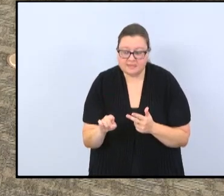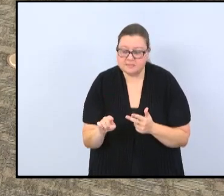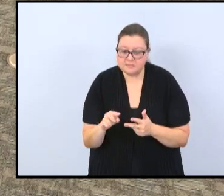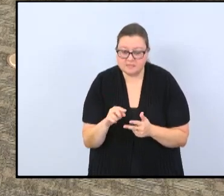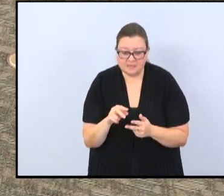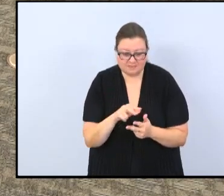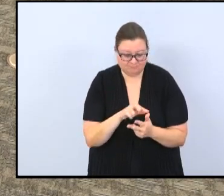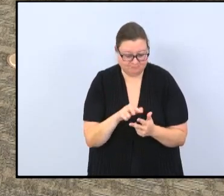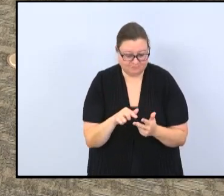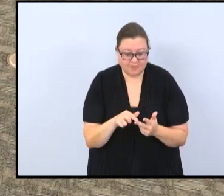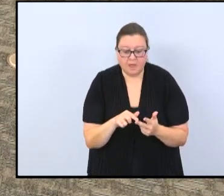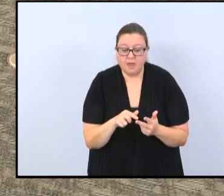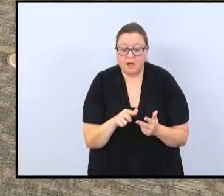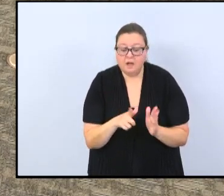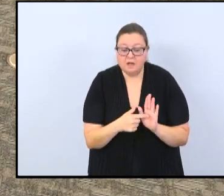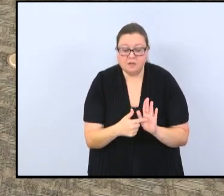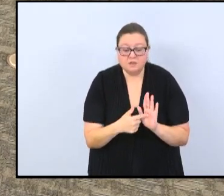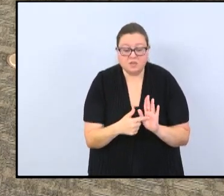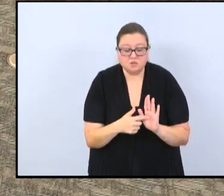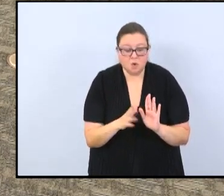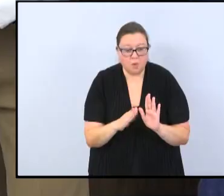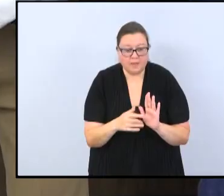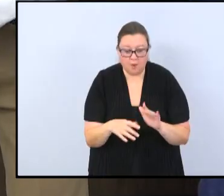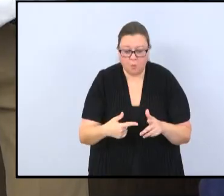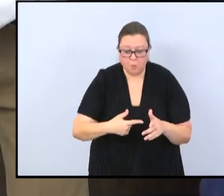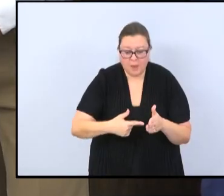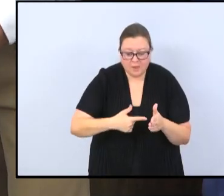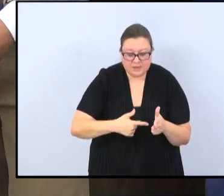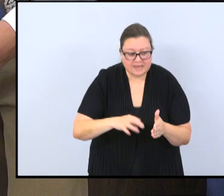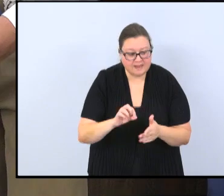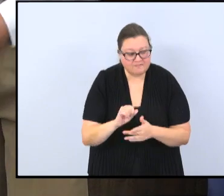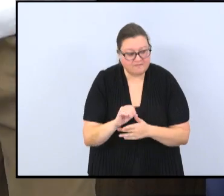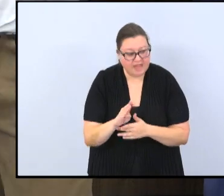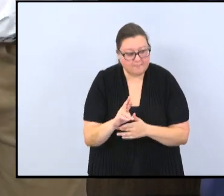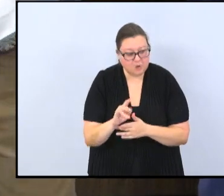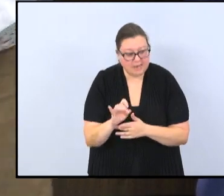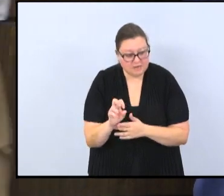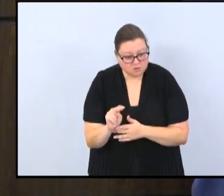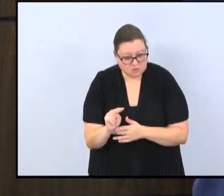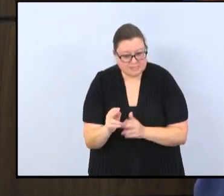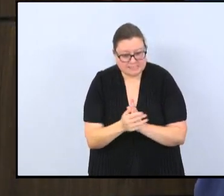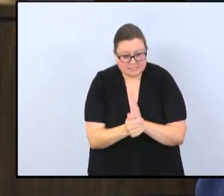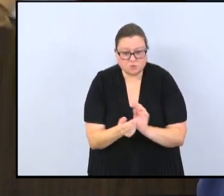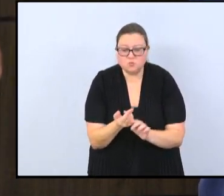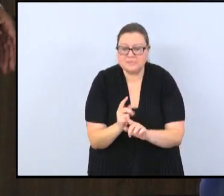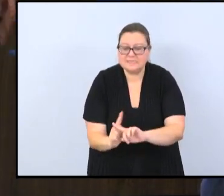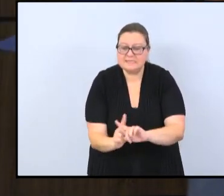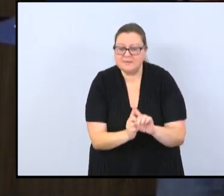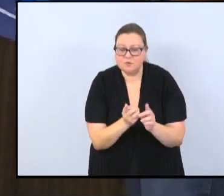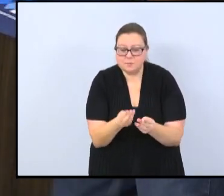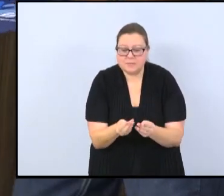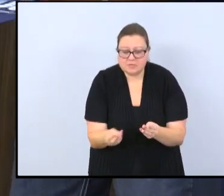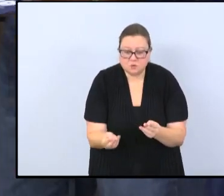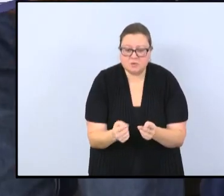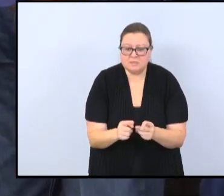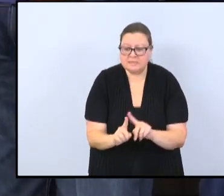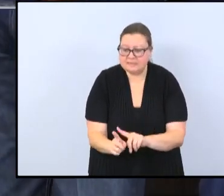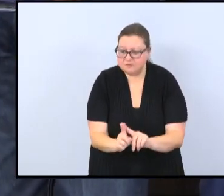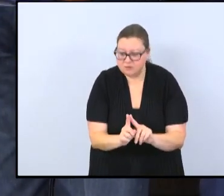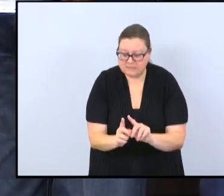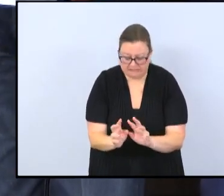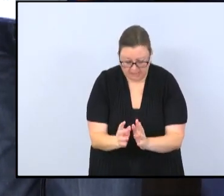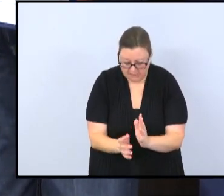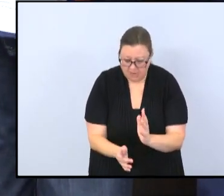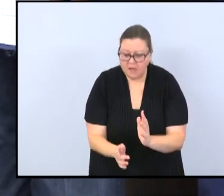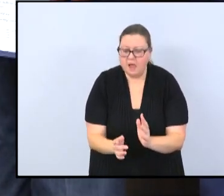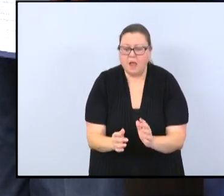These students use their welding and fabrication skills to build a project using provided materials and blueprints, demonstrating